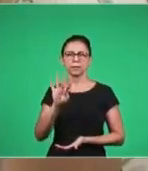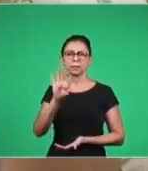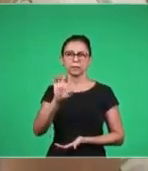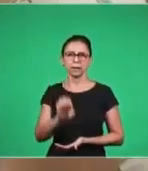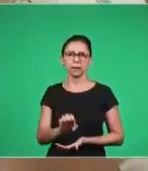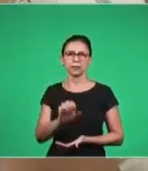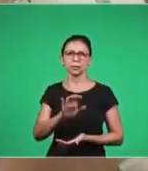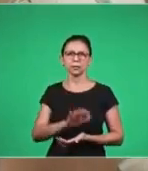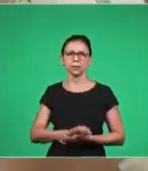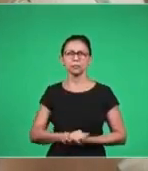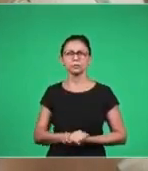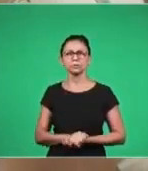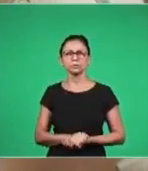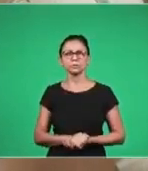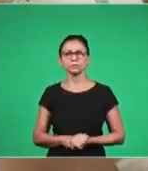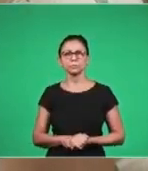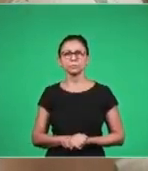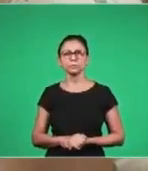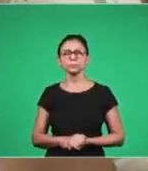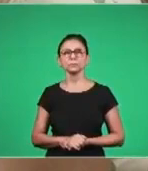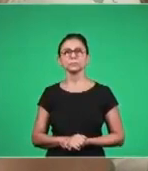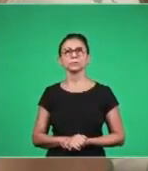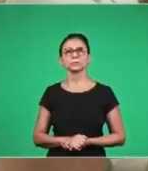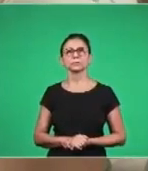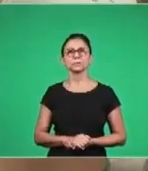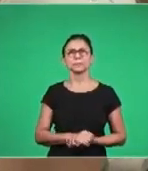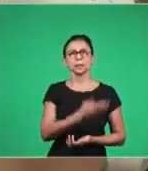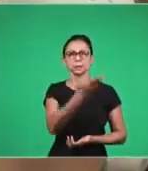We have a few doctors here with us,